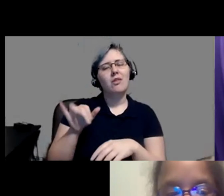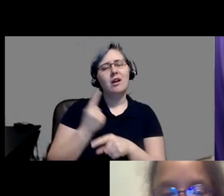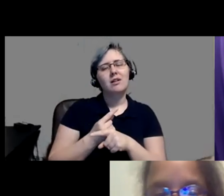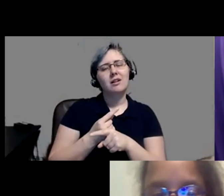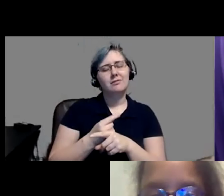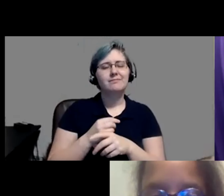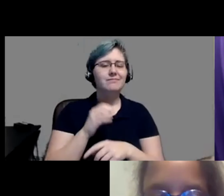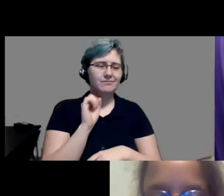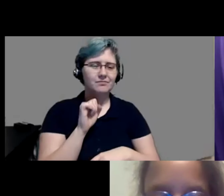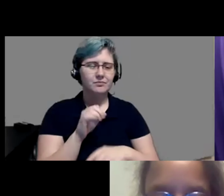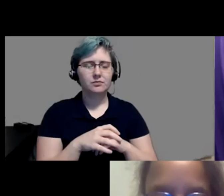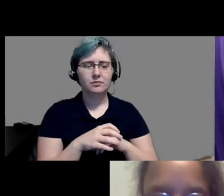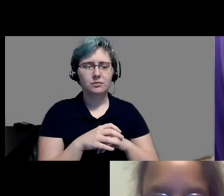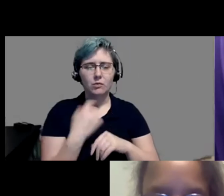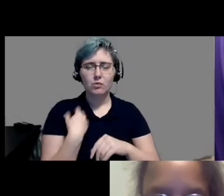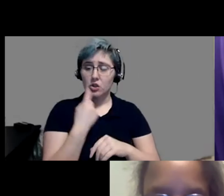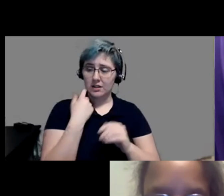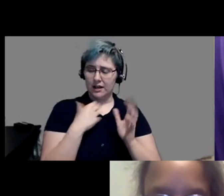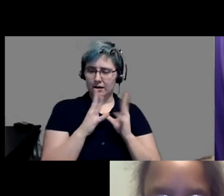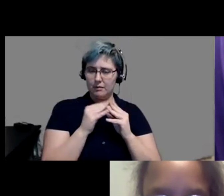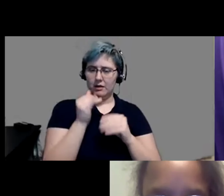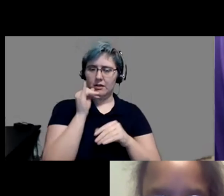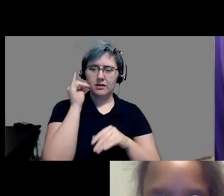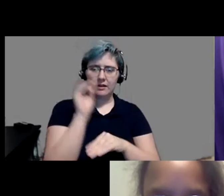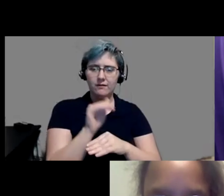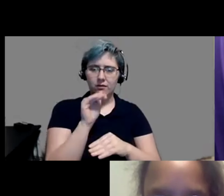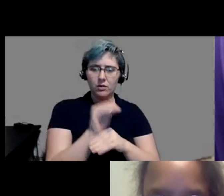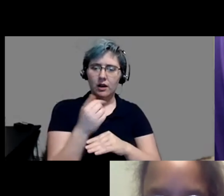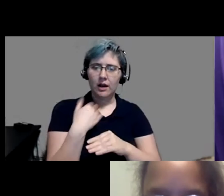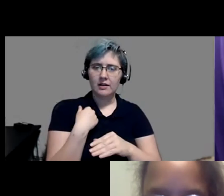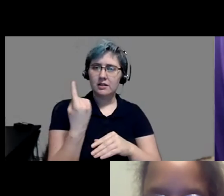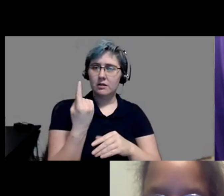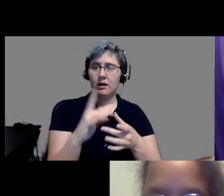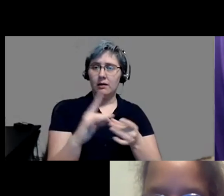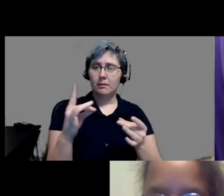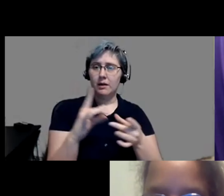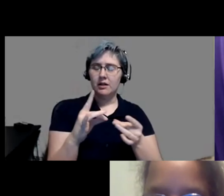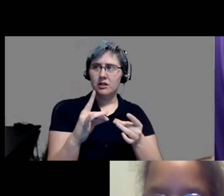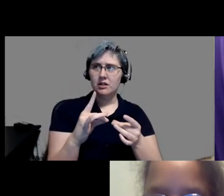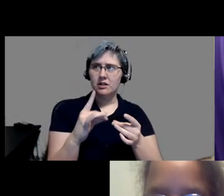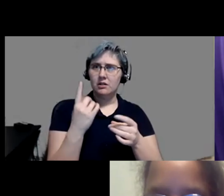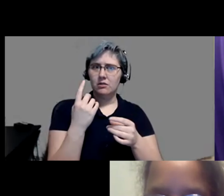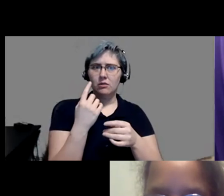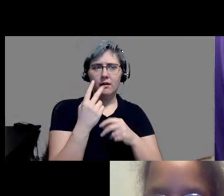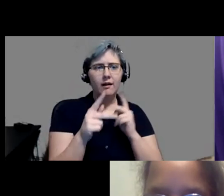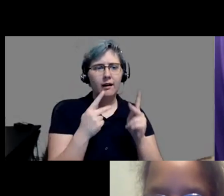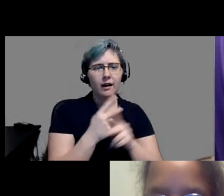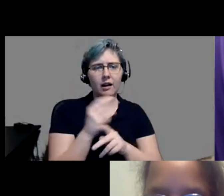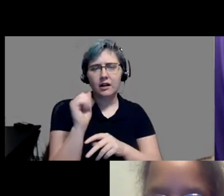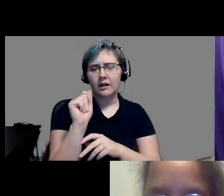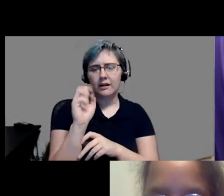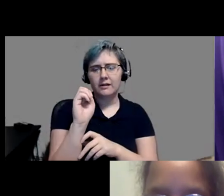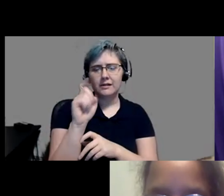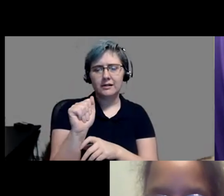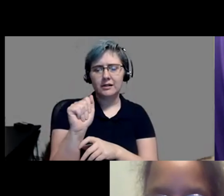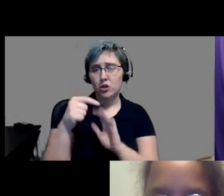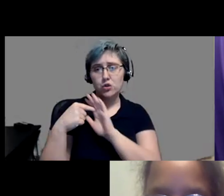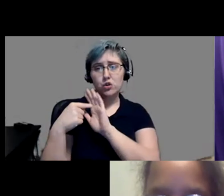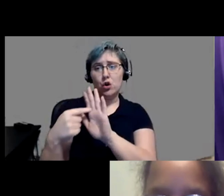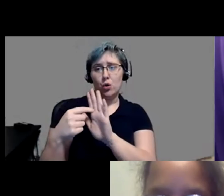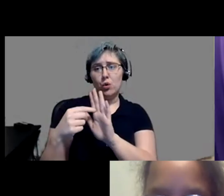You know, we were just in a meeting yesterday afternoon where we heard someone mention a version of the Alexa show that I had not heard